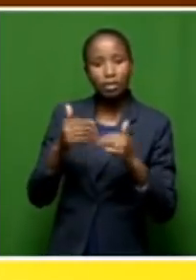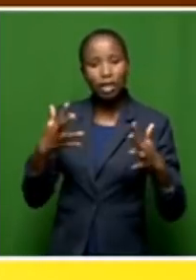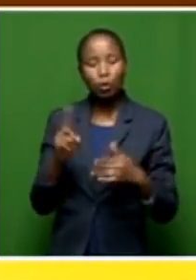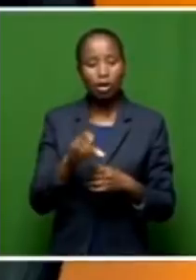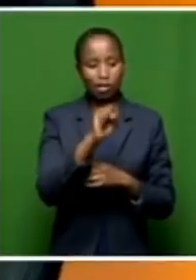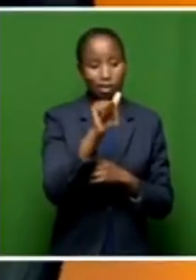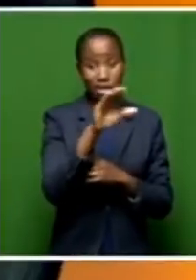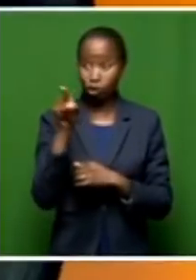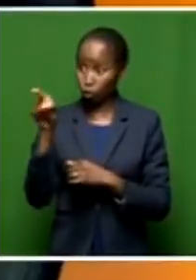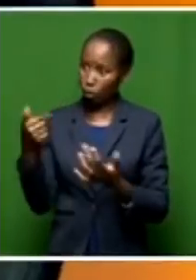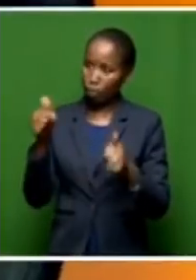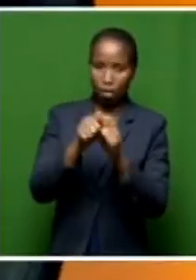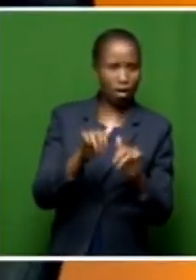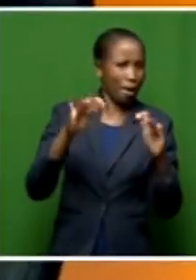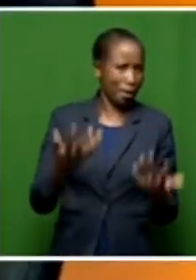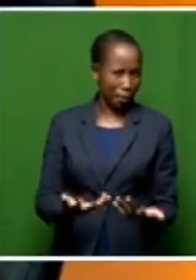do. Okay.